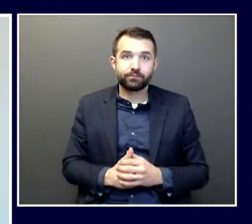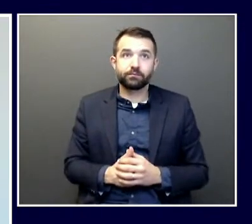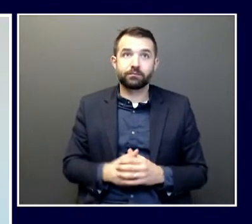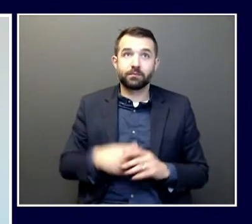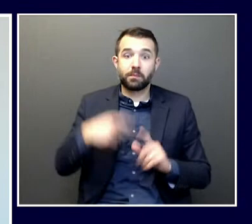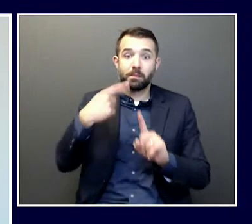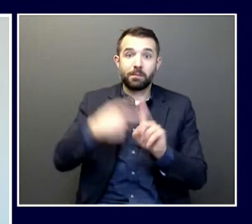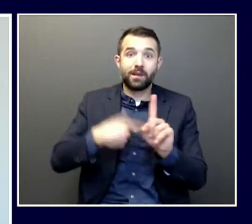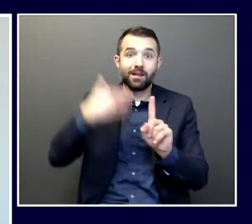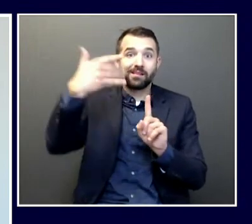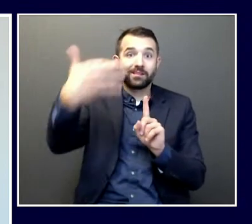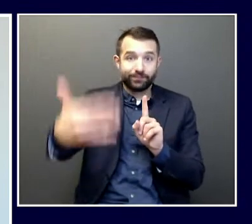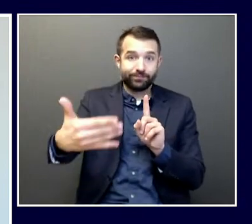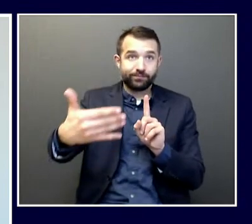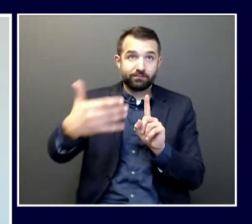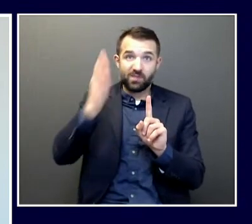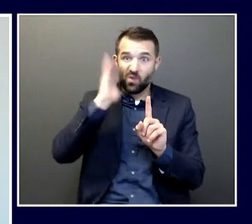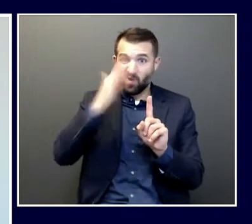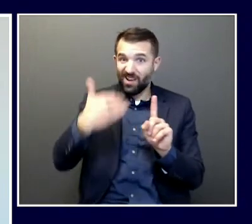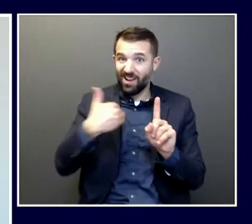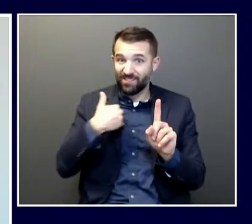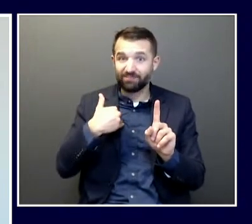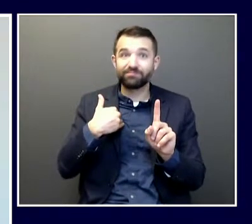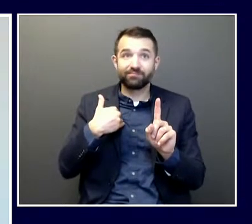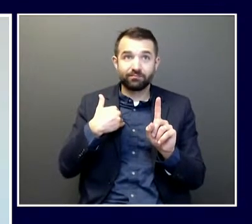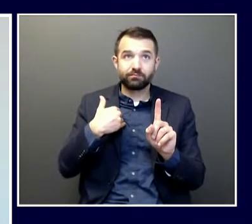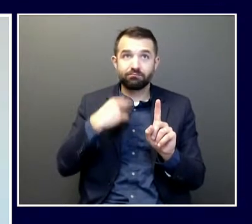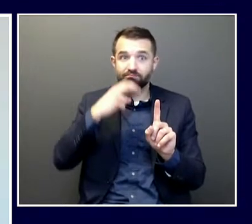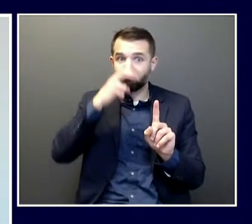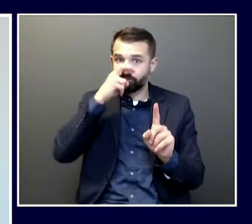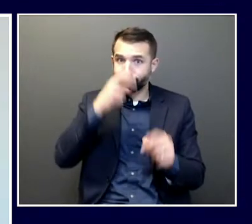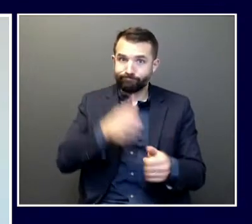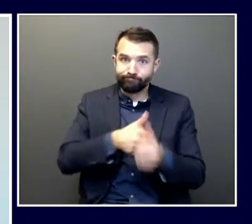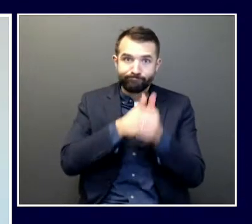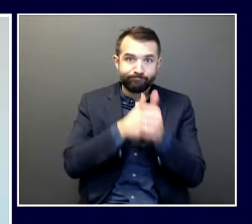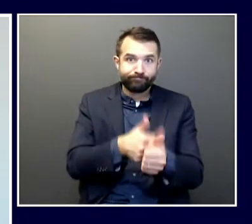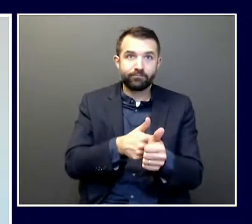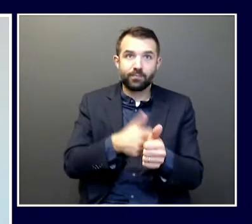will help give us, again, complete information on what's going on.